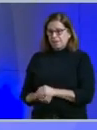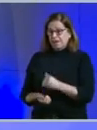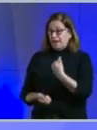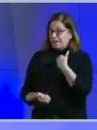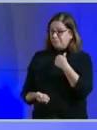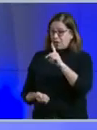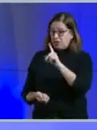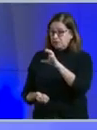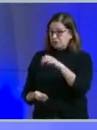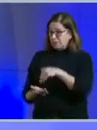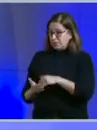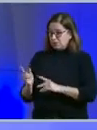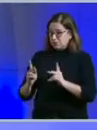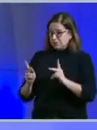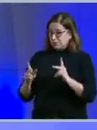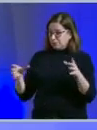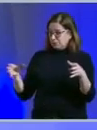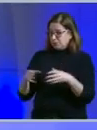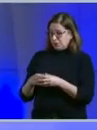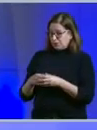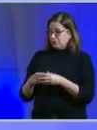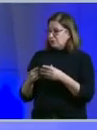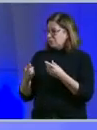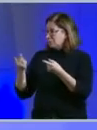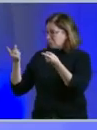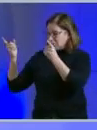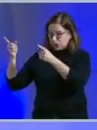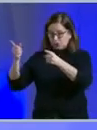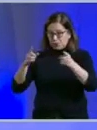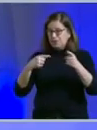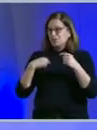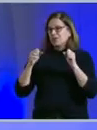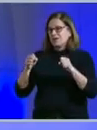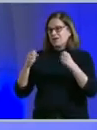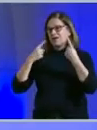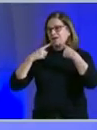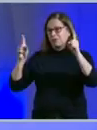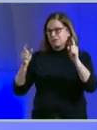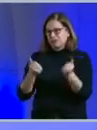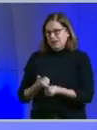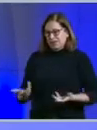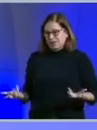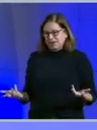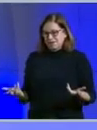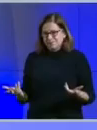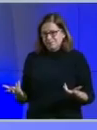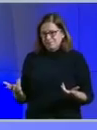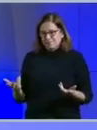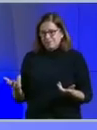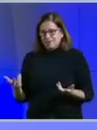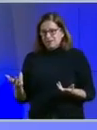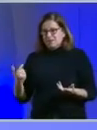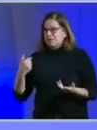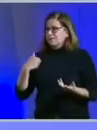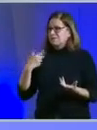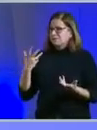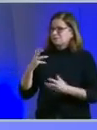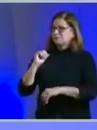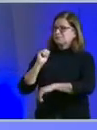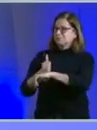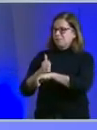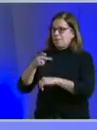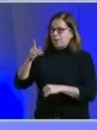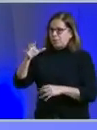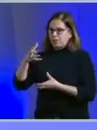goal because you're putting in place those building blocks centered on public trust. Does that make sense? Yep, Okay. that's great. Thank